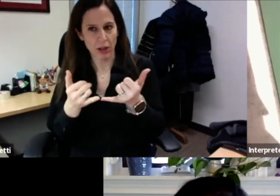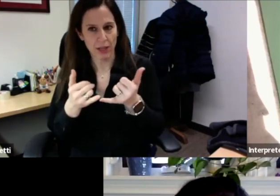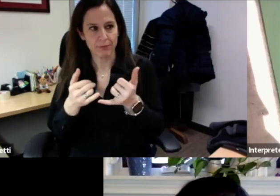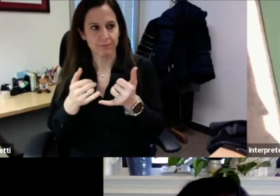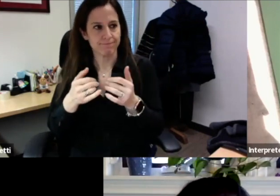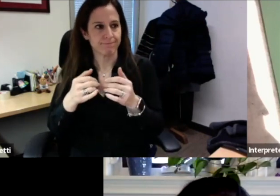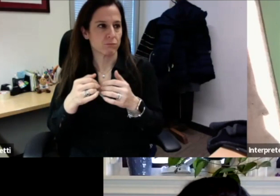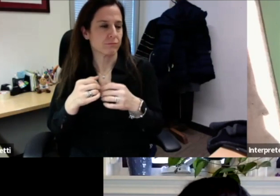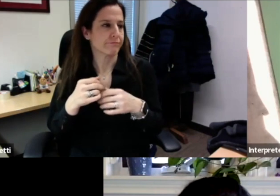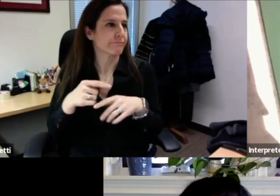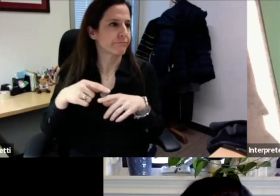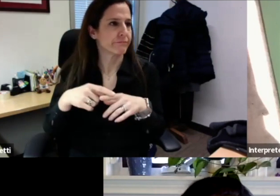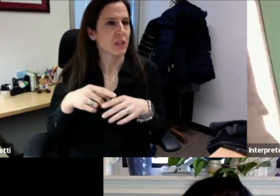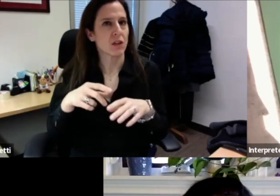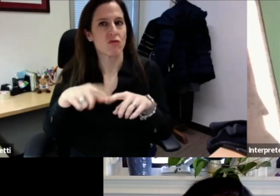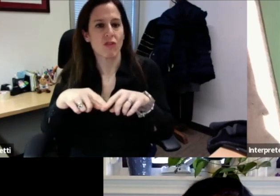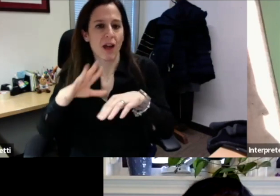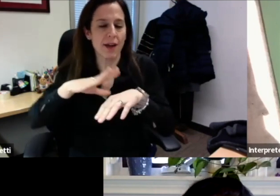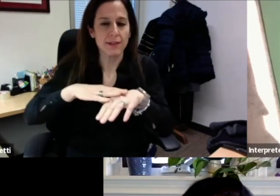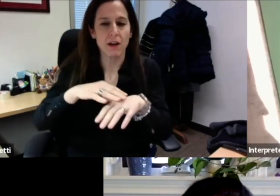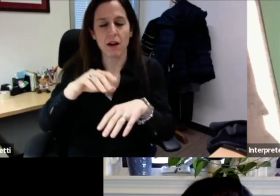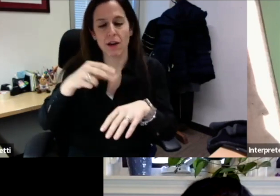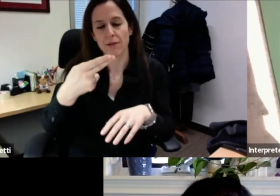At the same time, there's other research right now